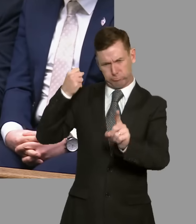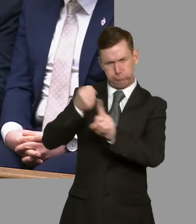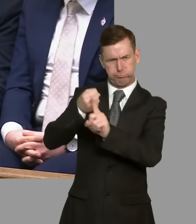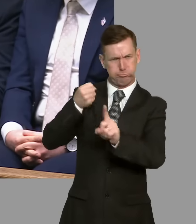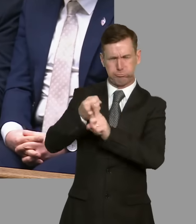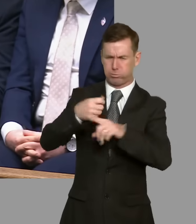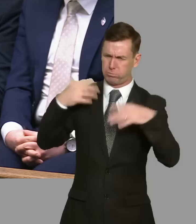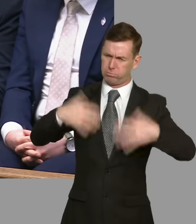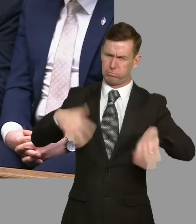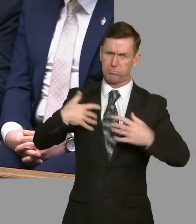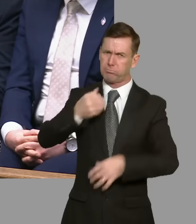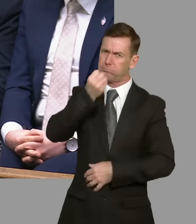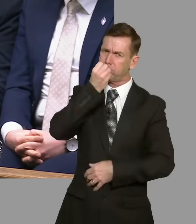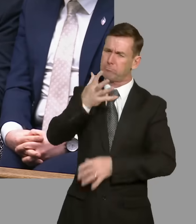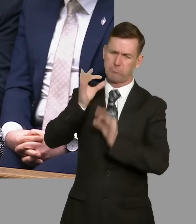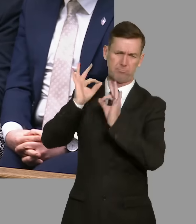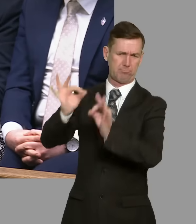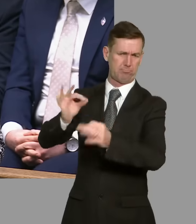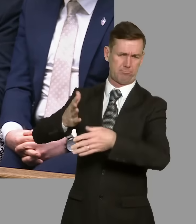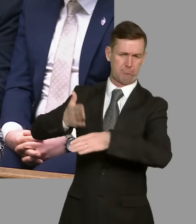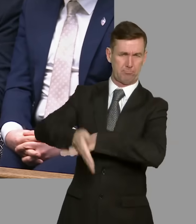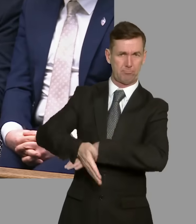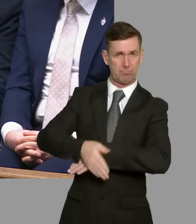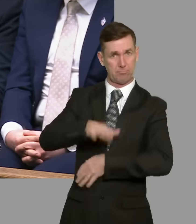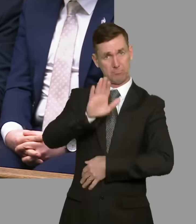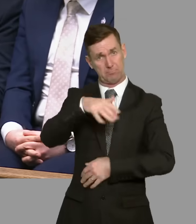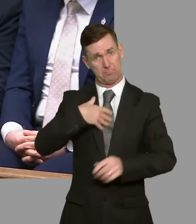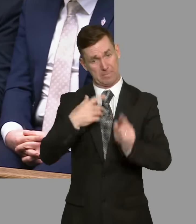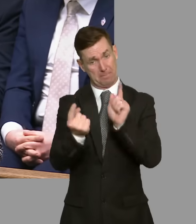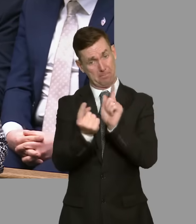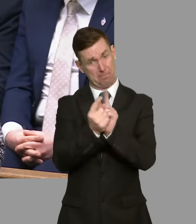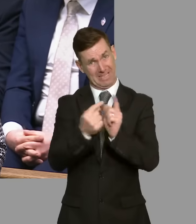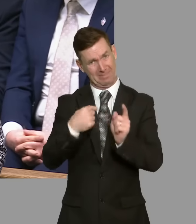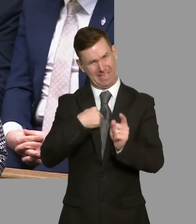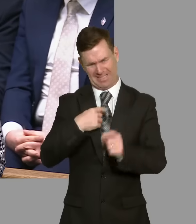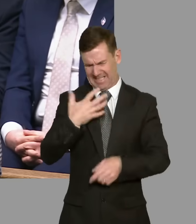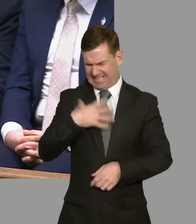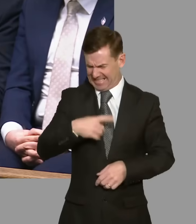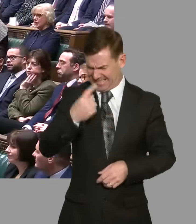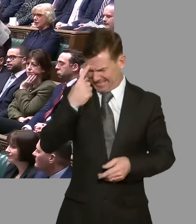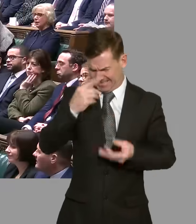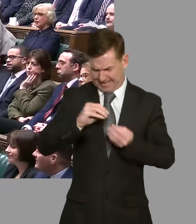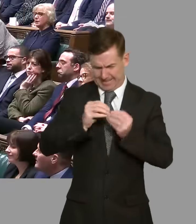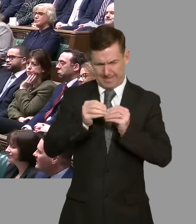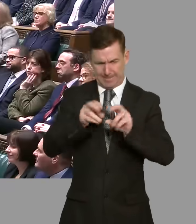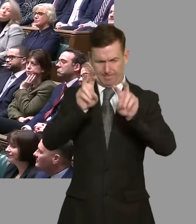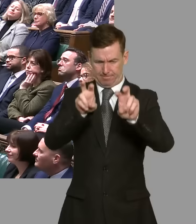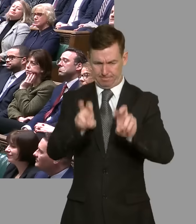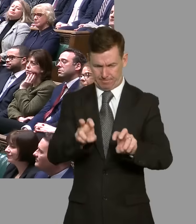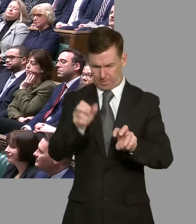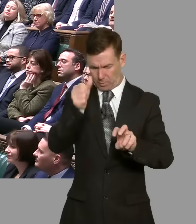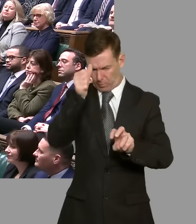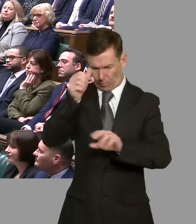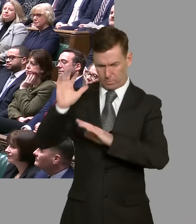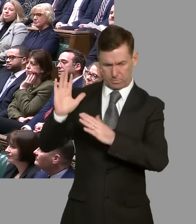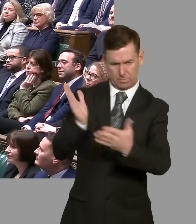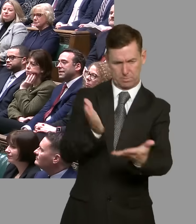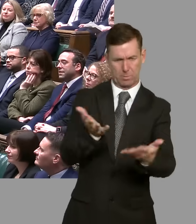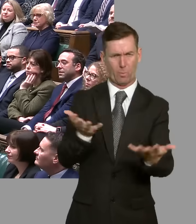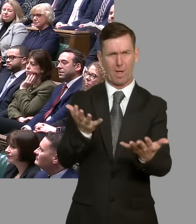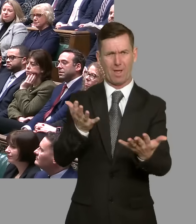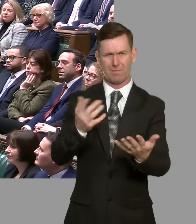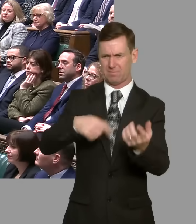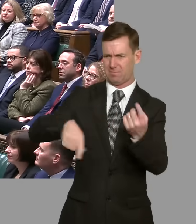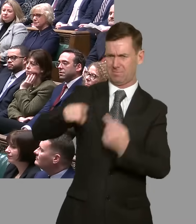creating a registry to improve the lives of women living with endometriosis? Prime Minister. Well, let me pay